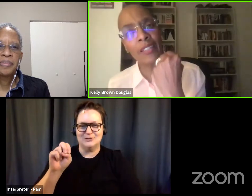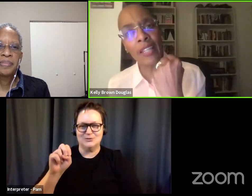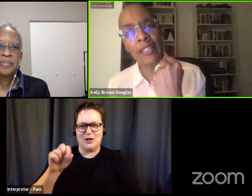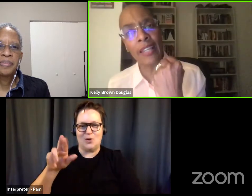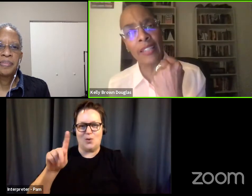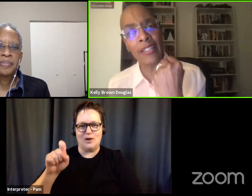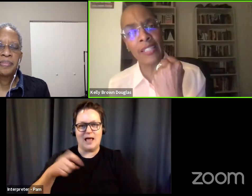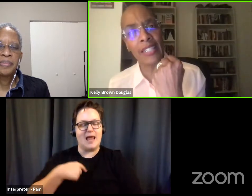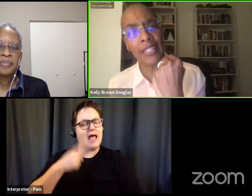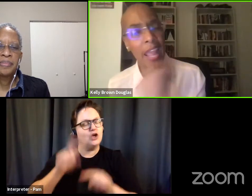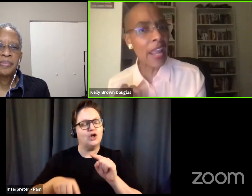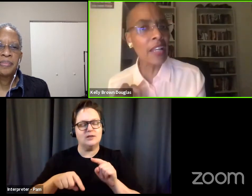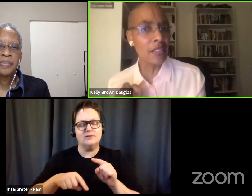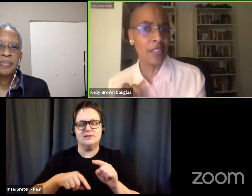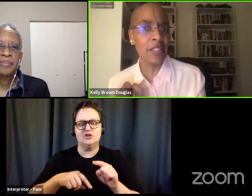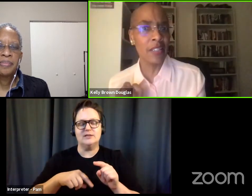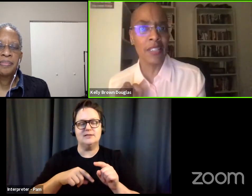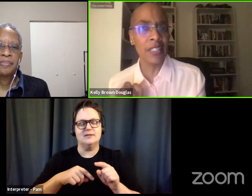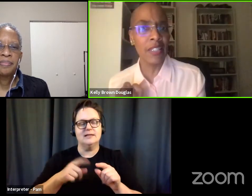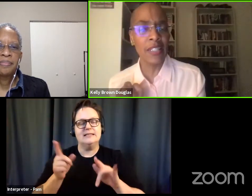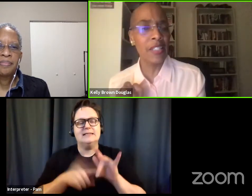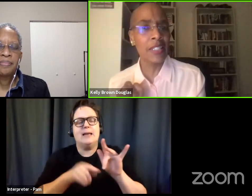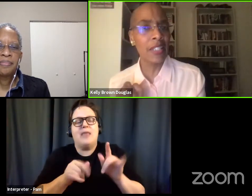leave that said that anger